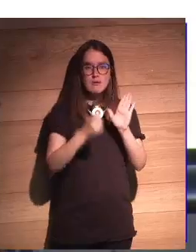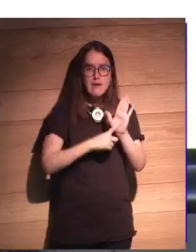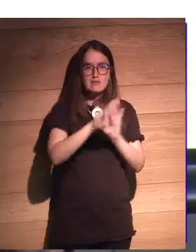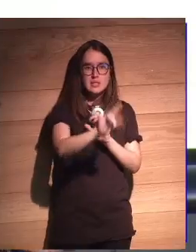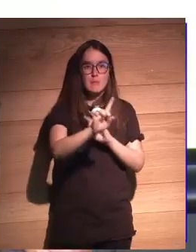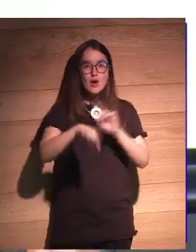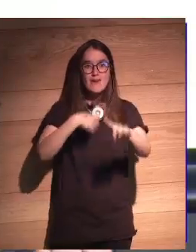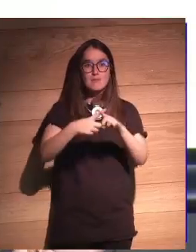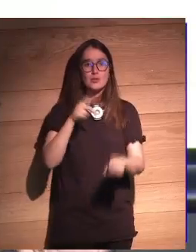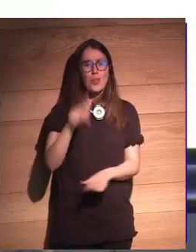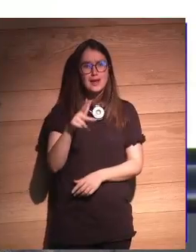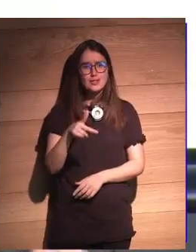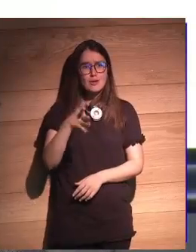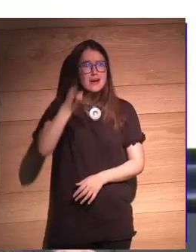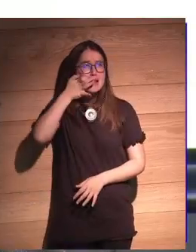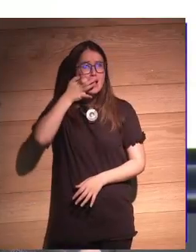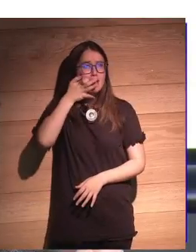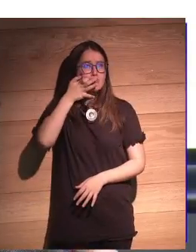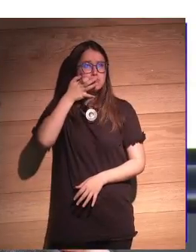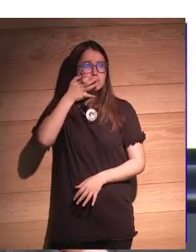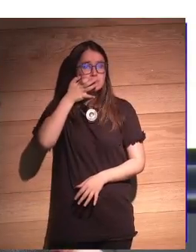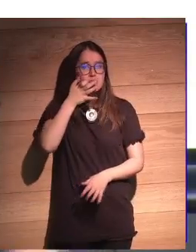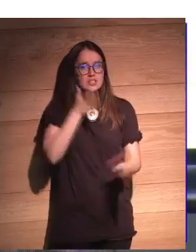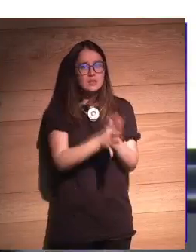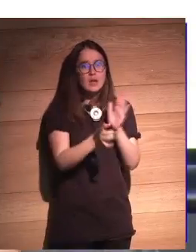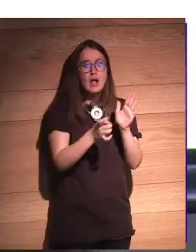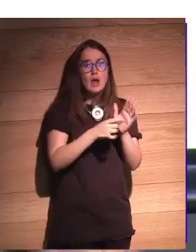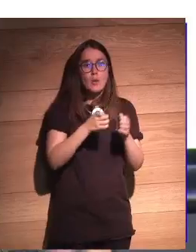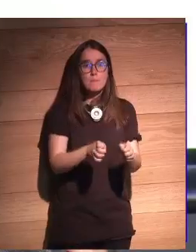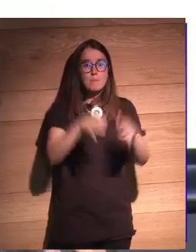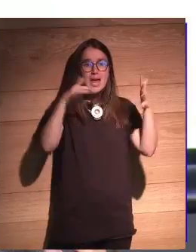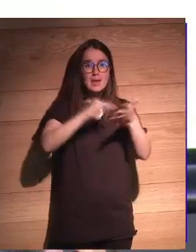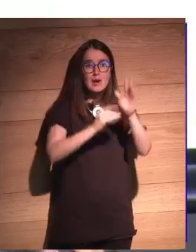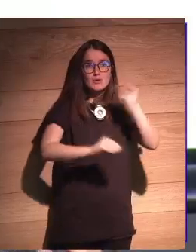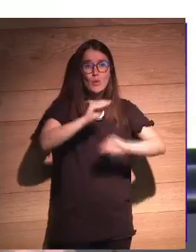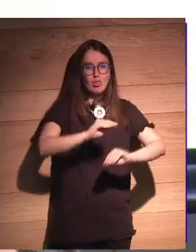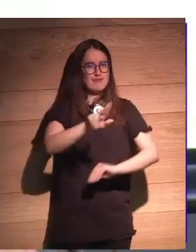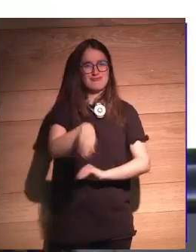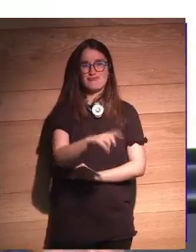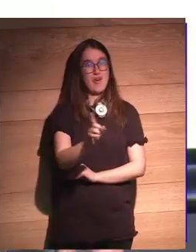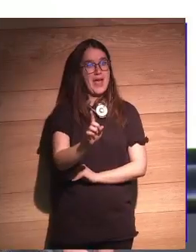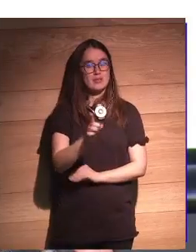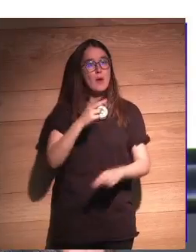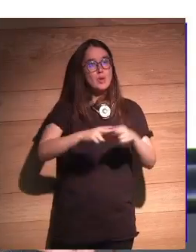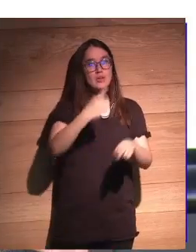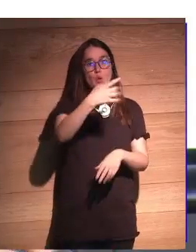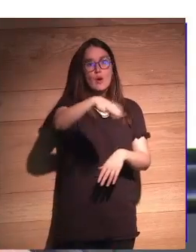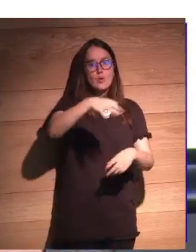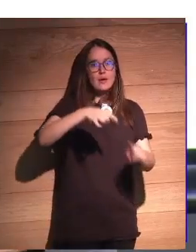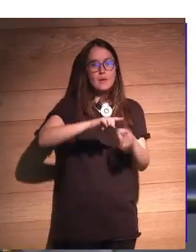Ultimately, there is no magic formula to solving the housing crisis. There's not one policy that is going to change